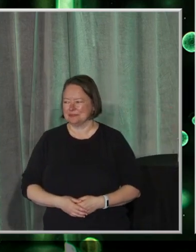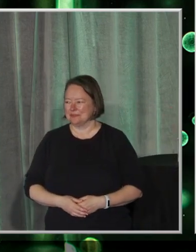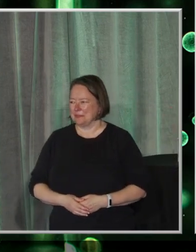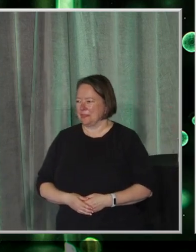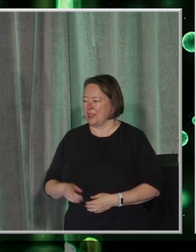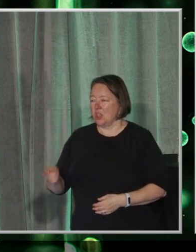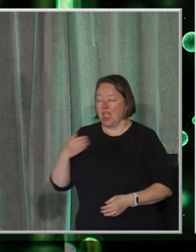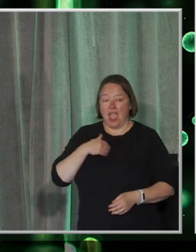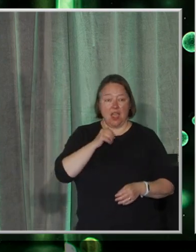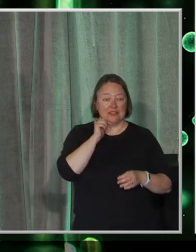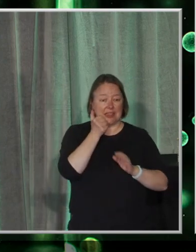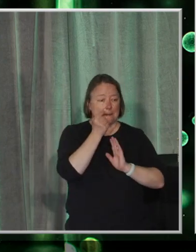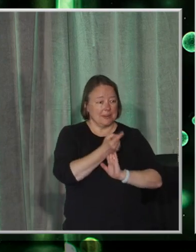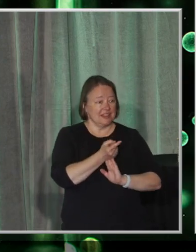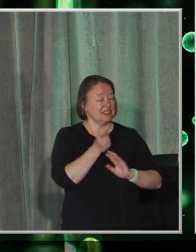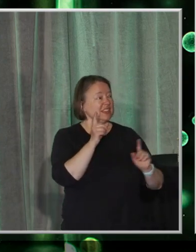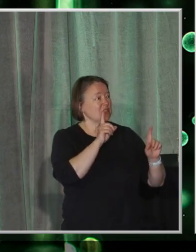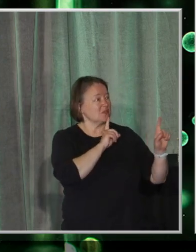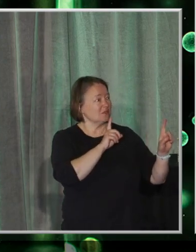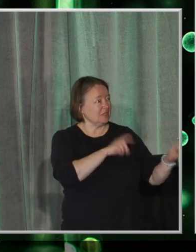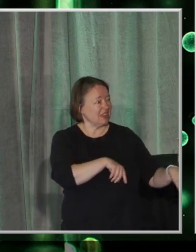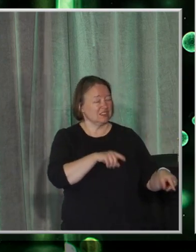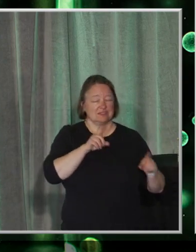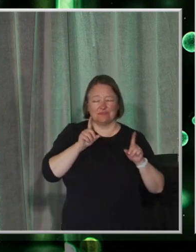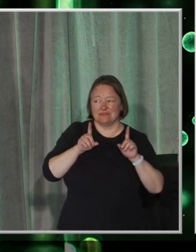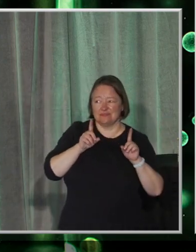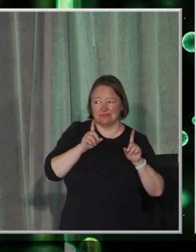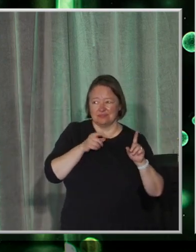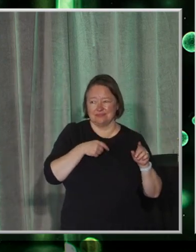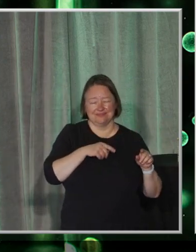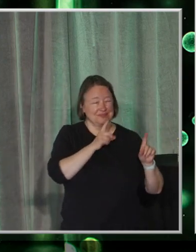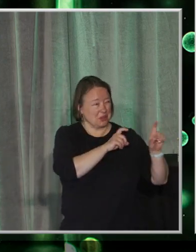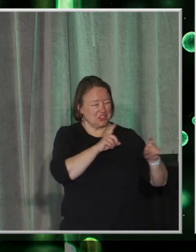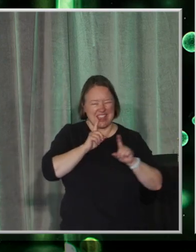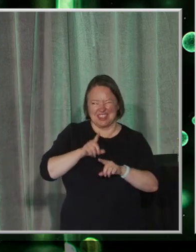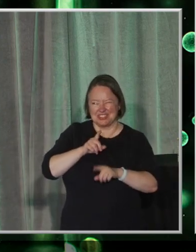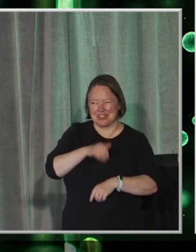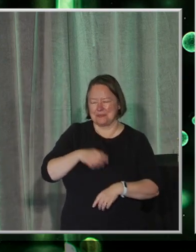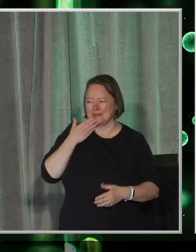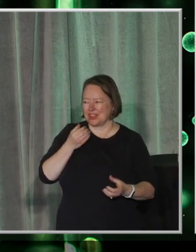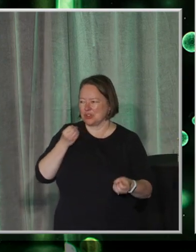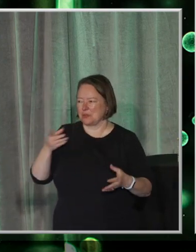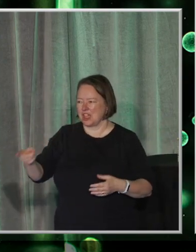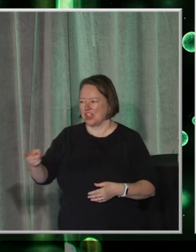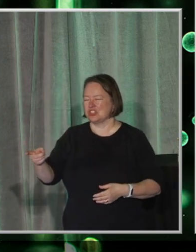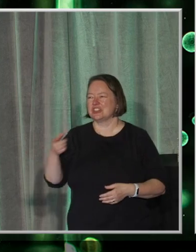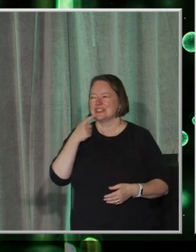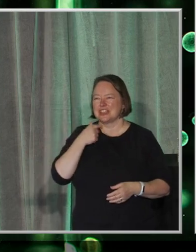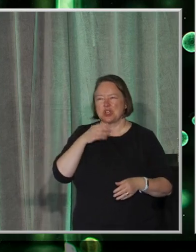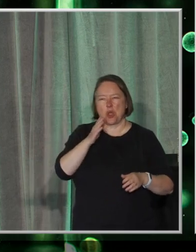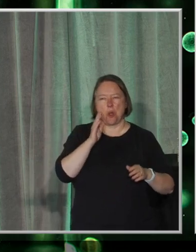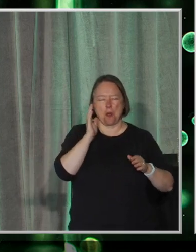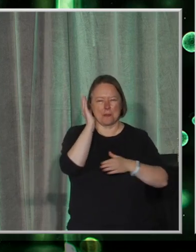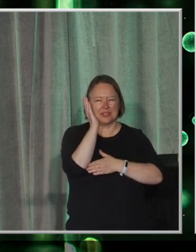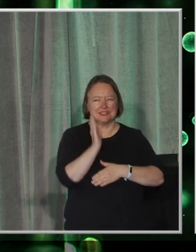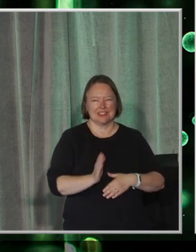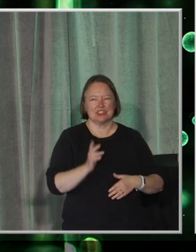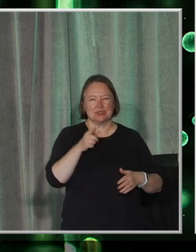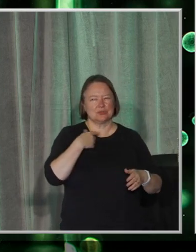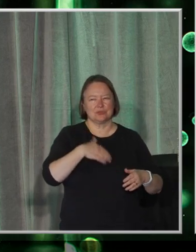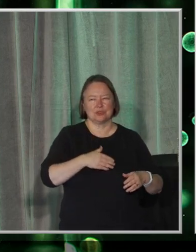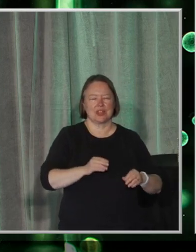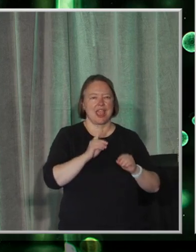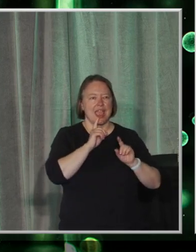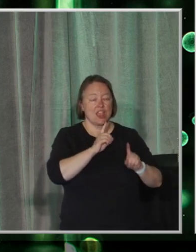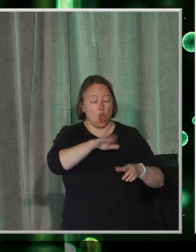right. You'll have 10 minutes of question and answers with the judges. Good luck. Thank you so much. Anthony. Your presentation was so clear. It answered all of